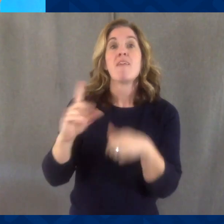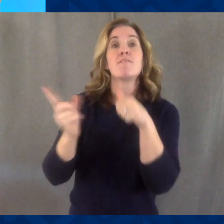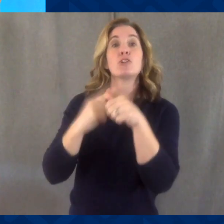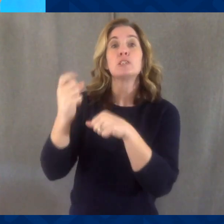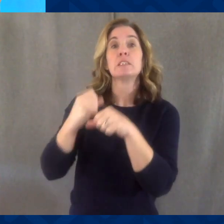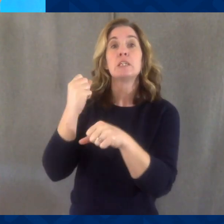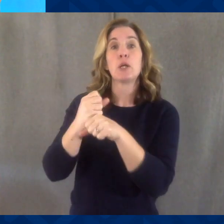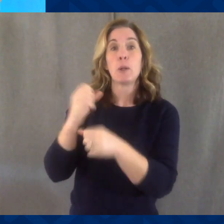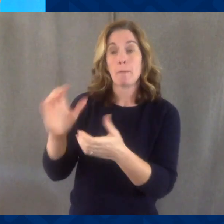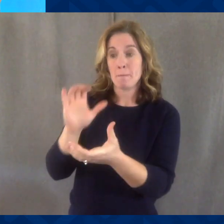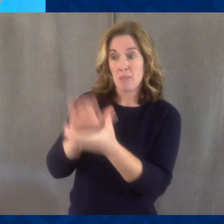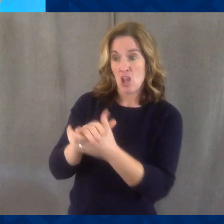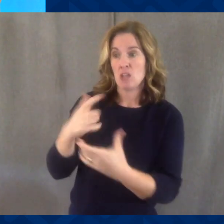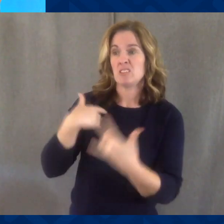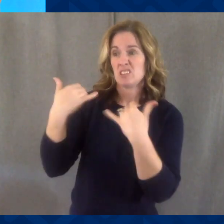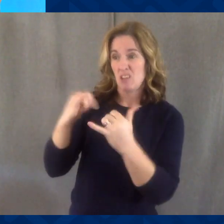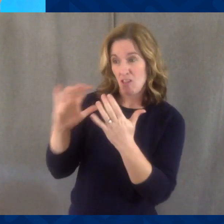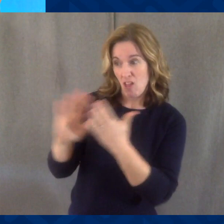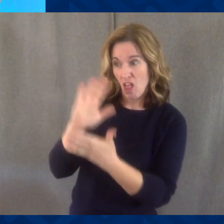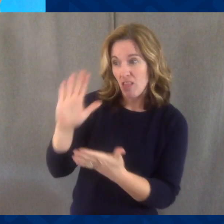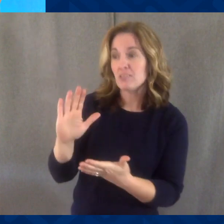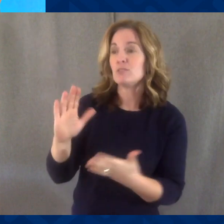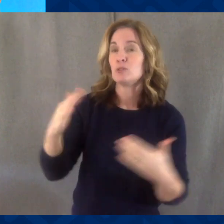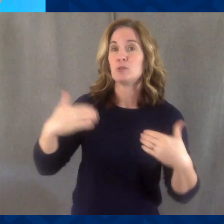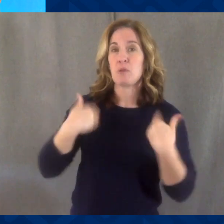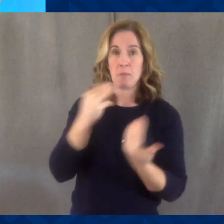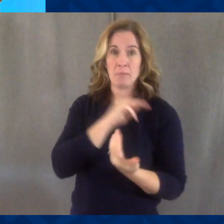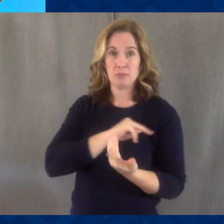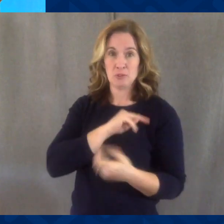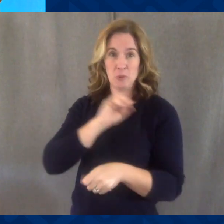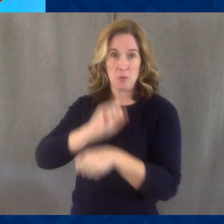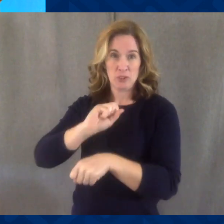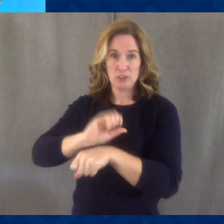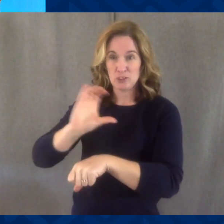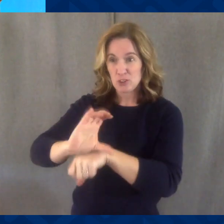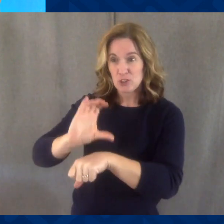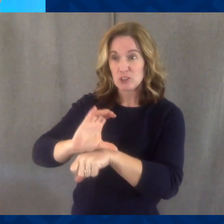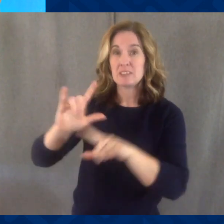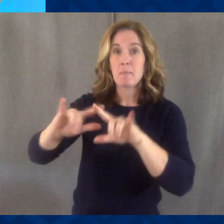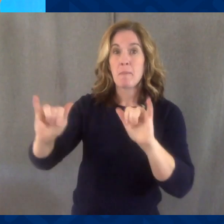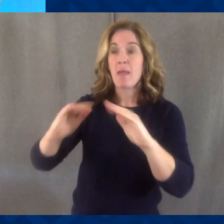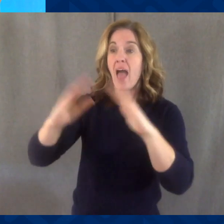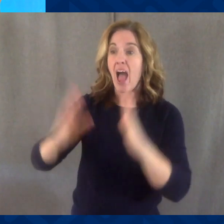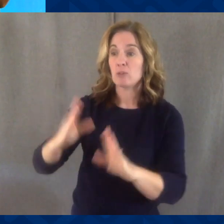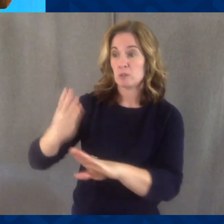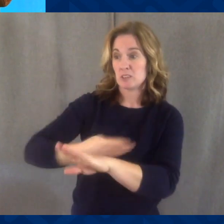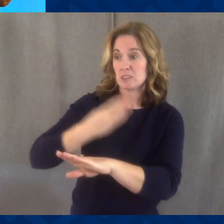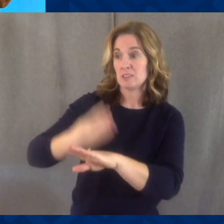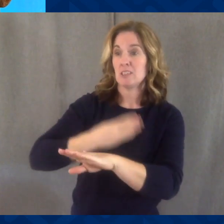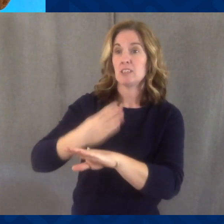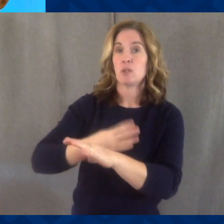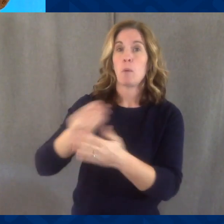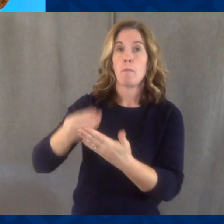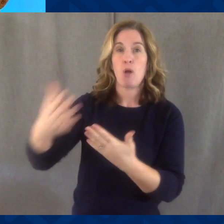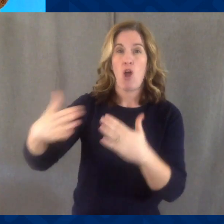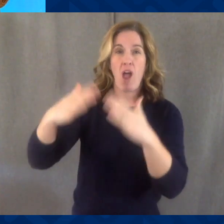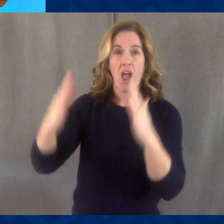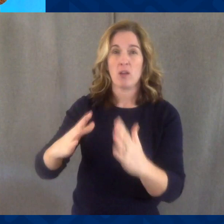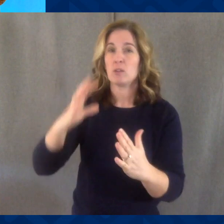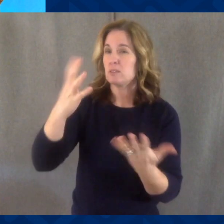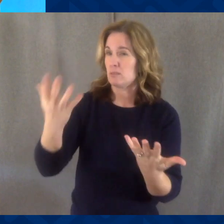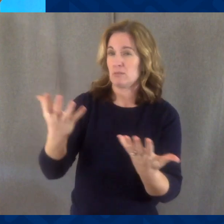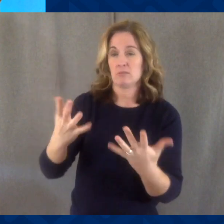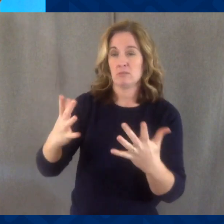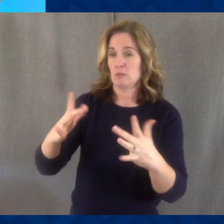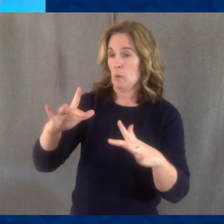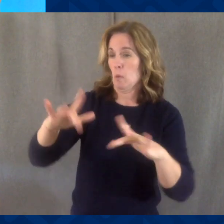college. We were doing youth ministry. We were working at a church. And we were actually renovating a house. So we bought this completely empty farmhouse. Well,